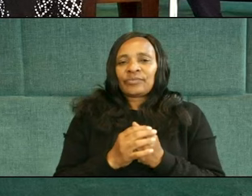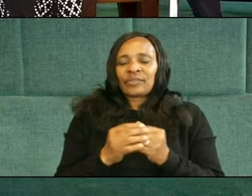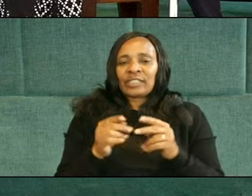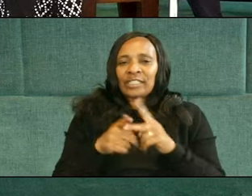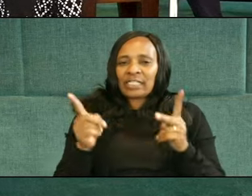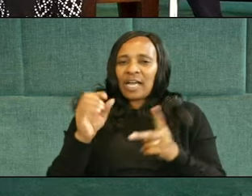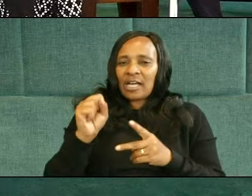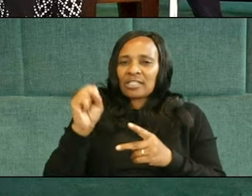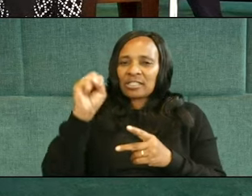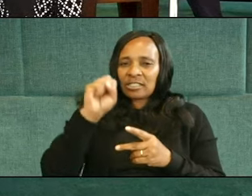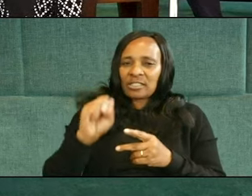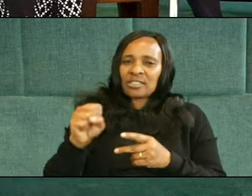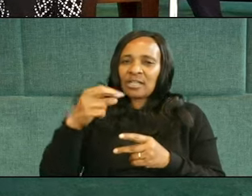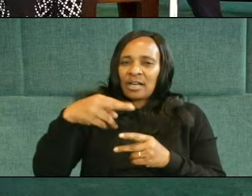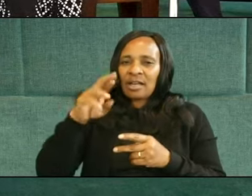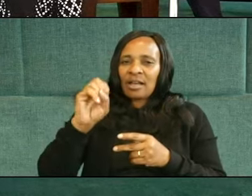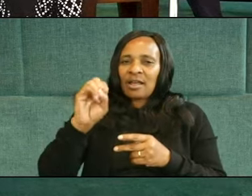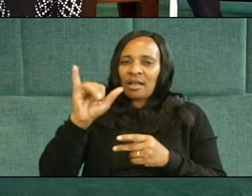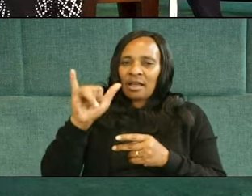Ashley.